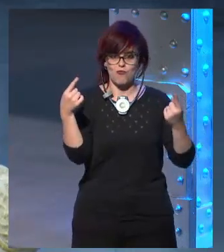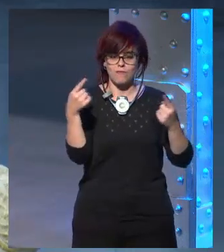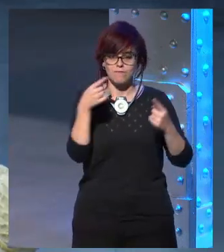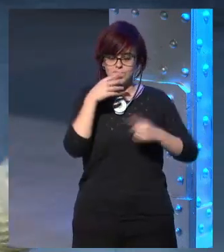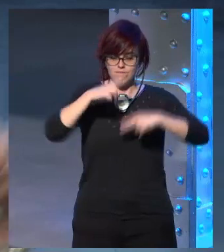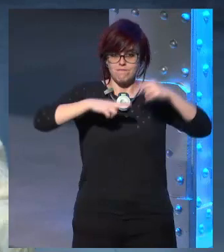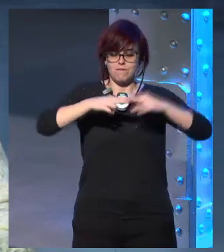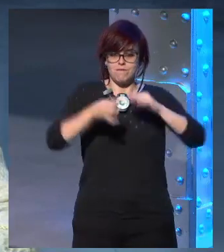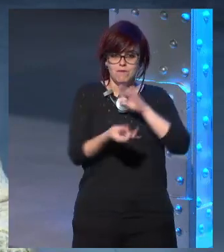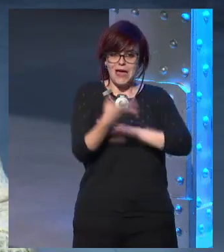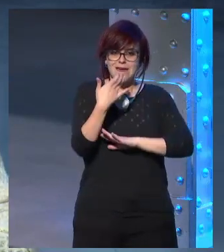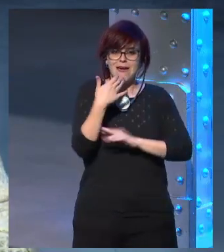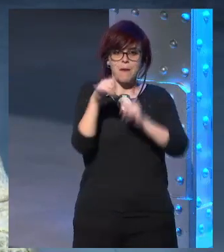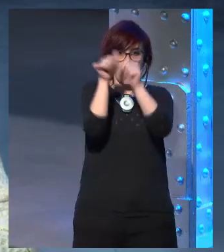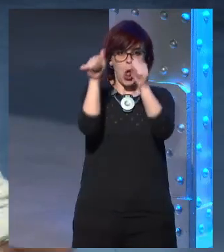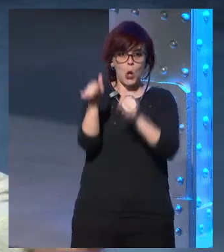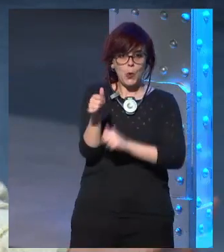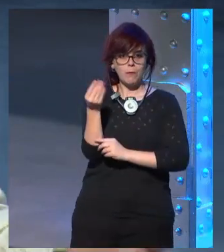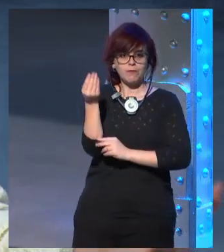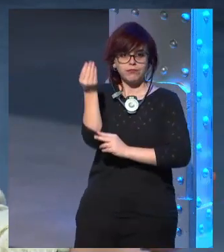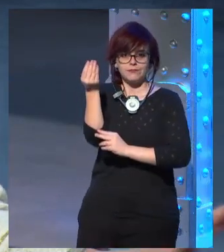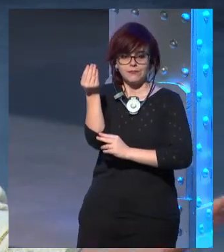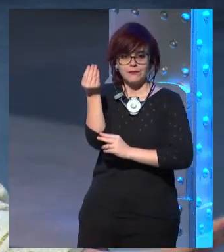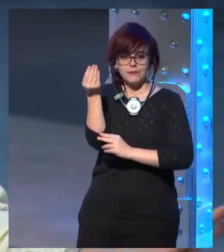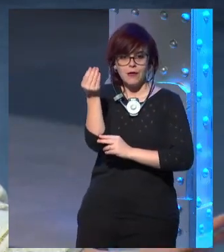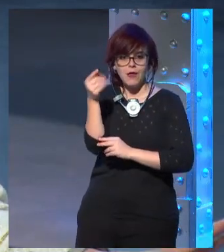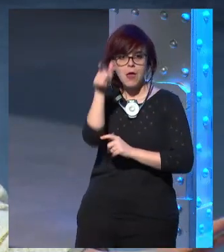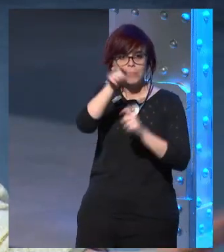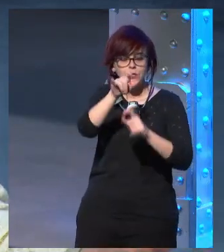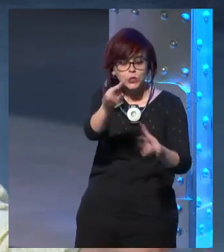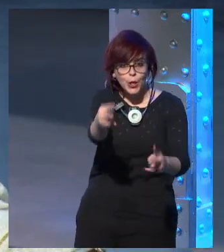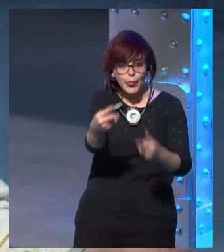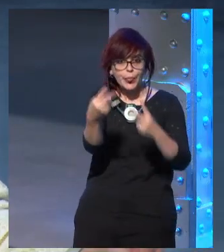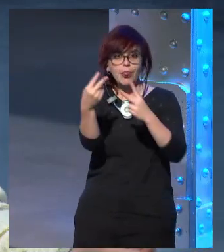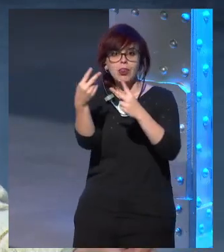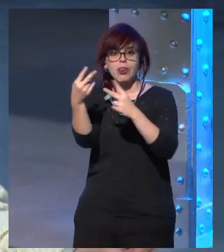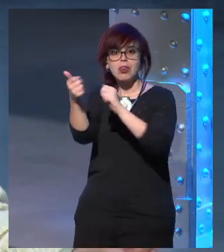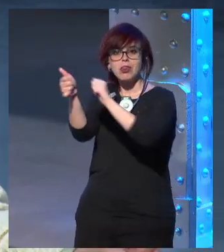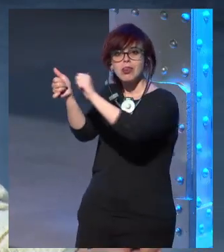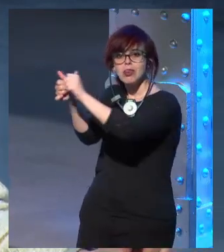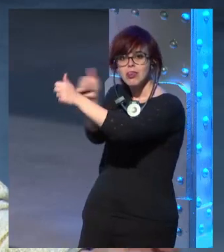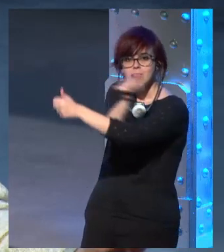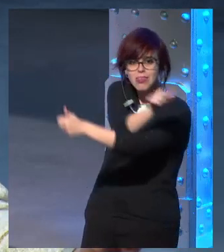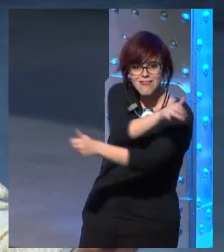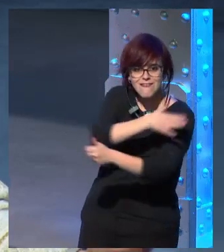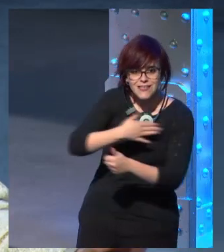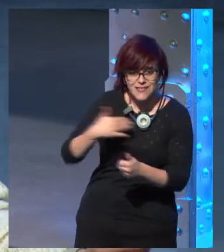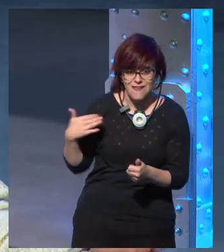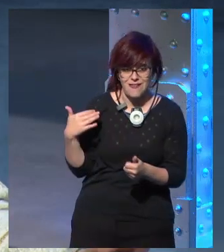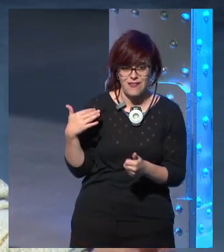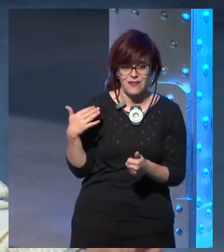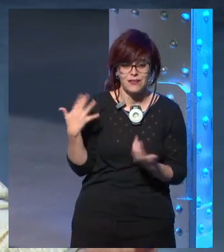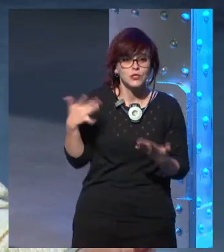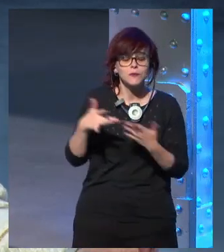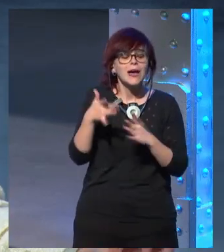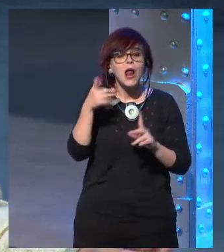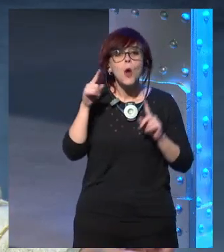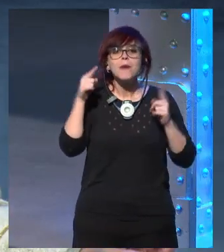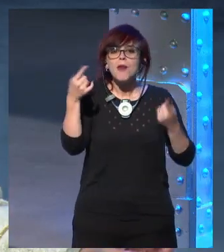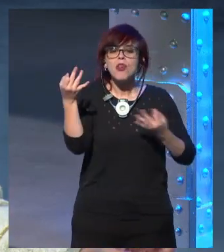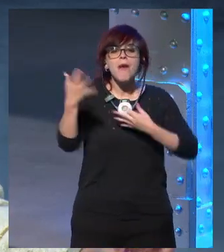that. And so part of our work, the best way for me to convince you is to actually do it. And so that's part of our work in our